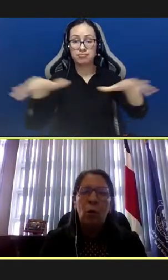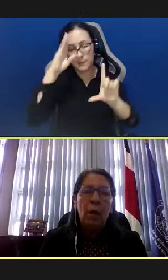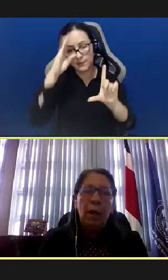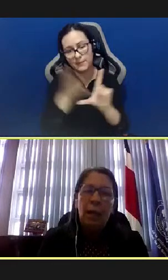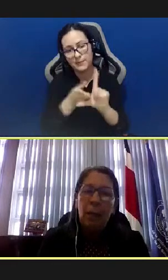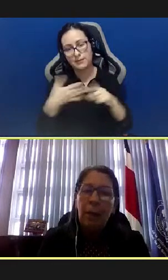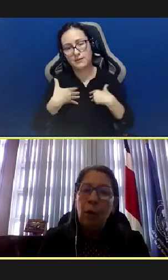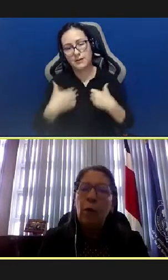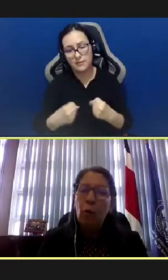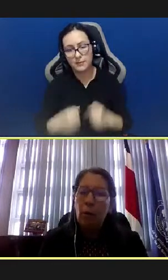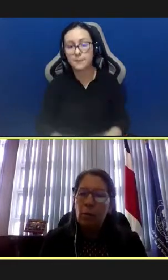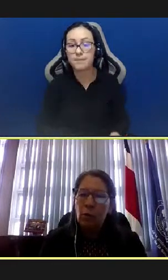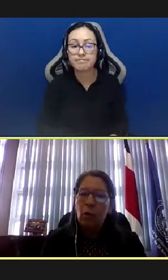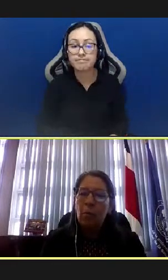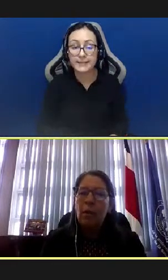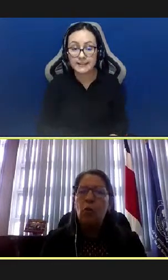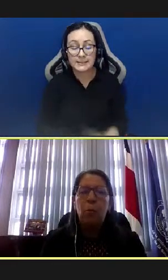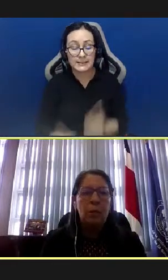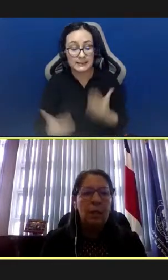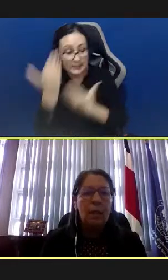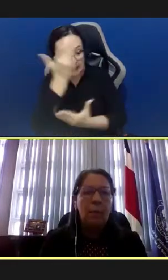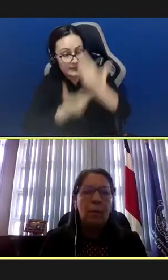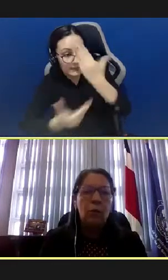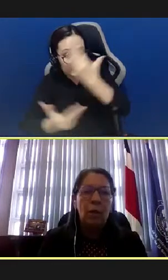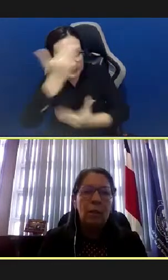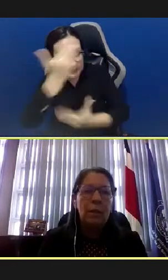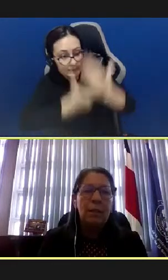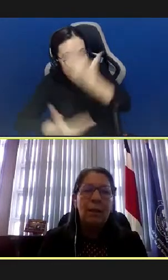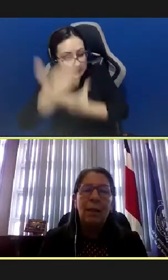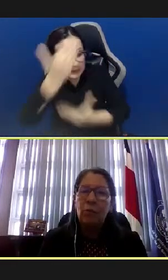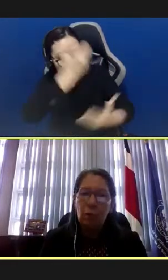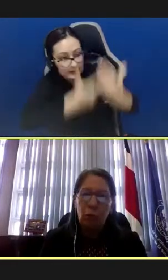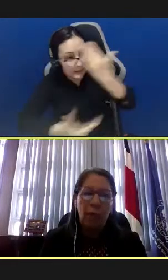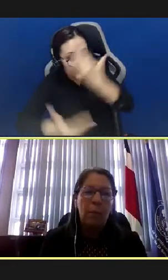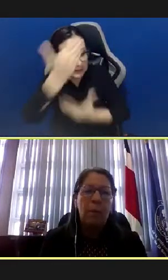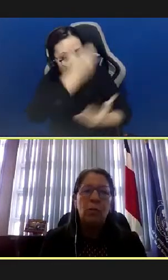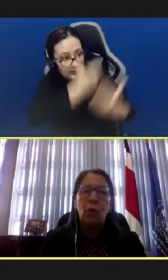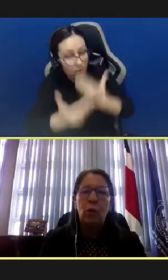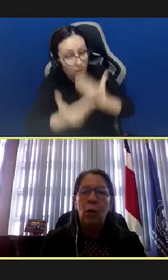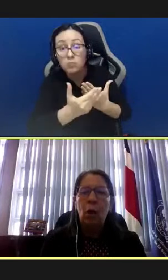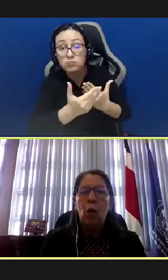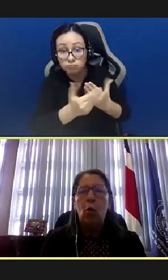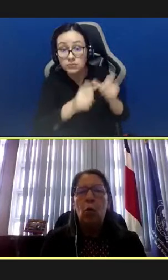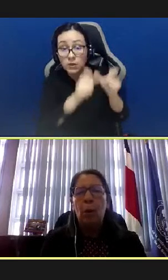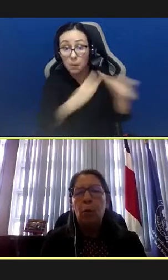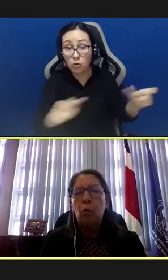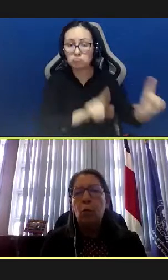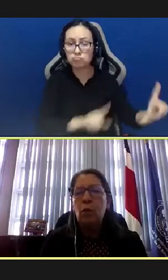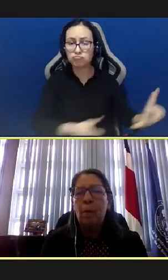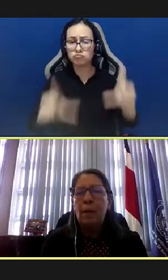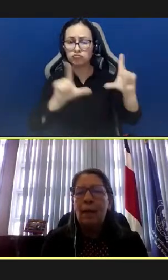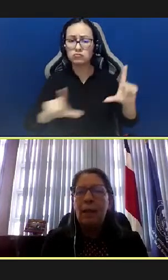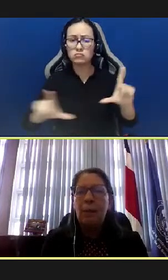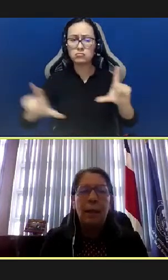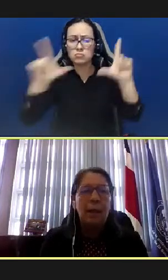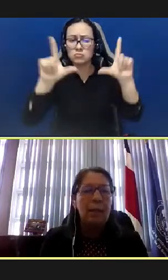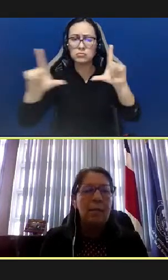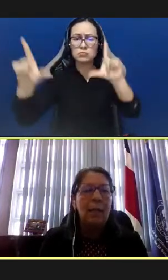Now, research has also determined that the lower the level of education, the higher the percentage